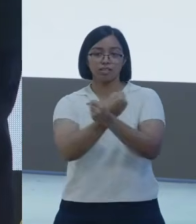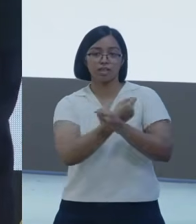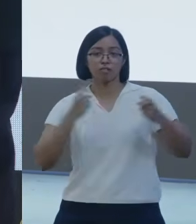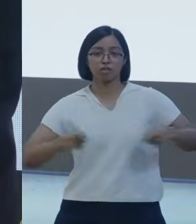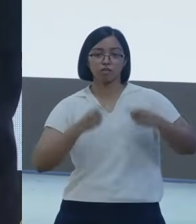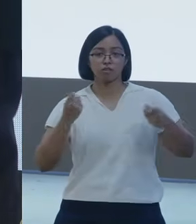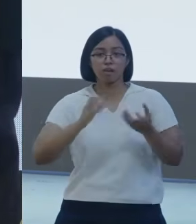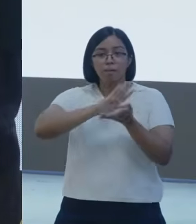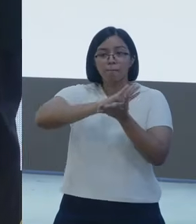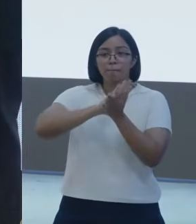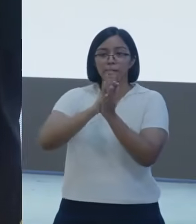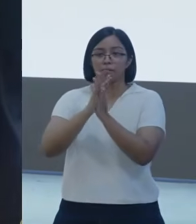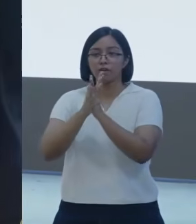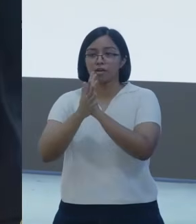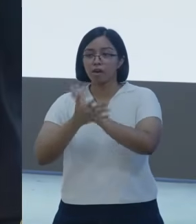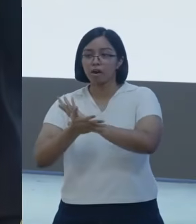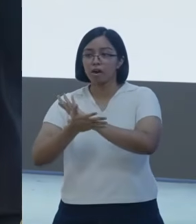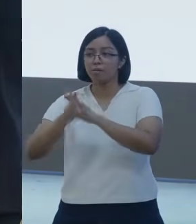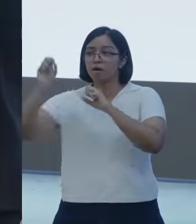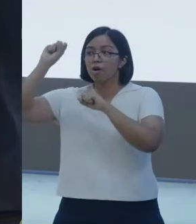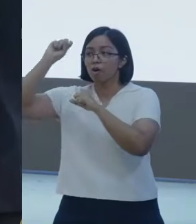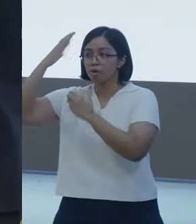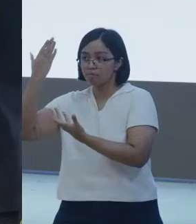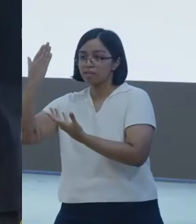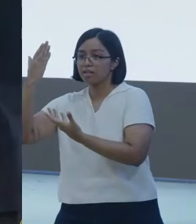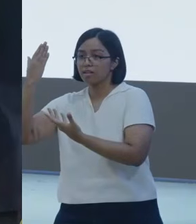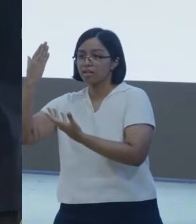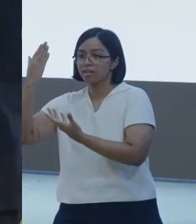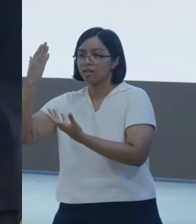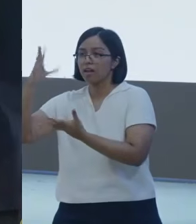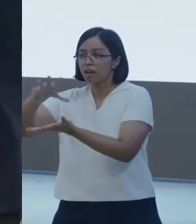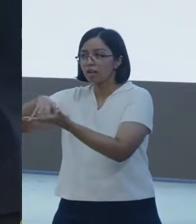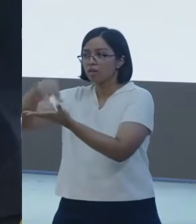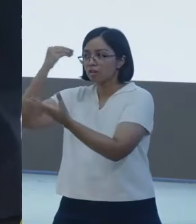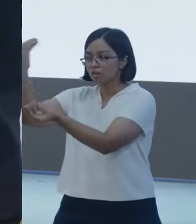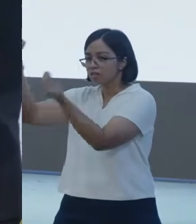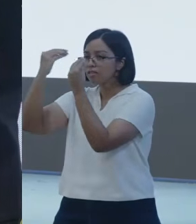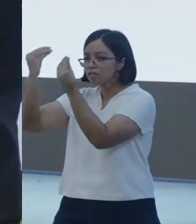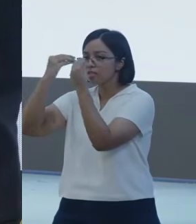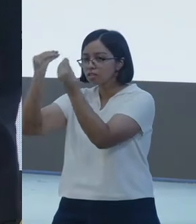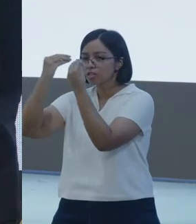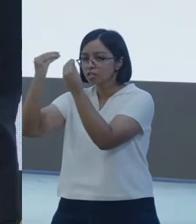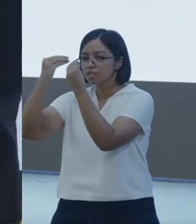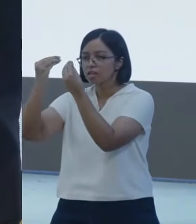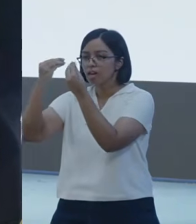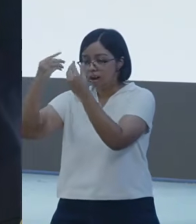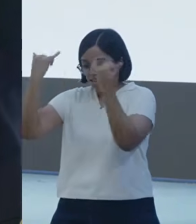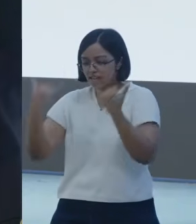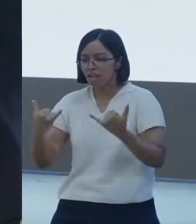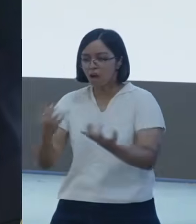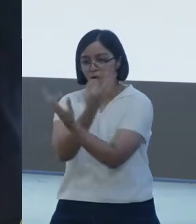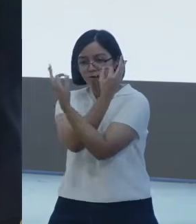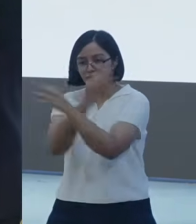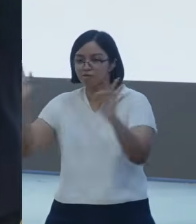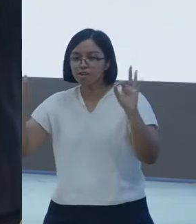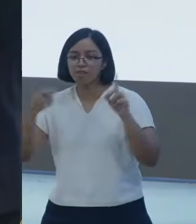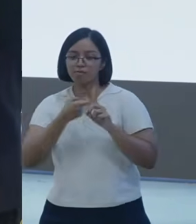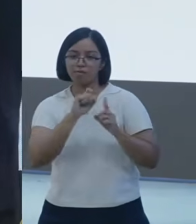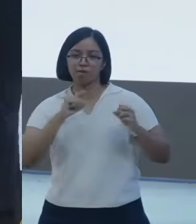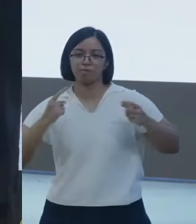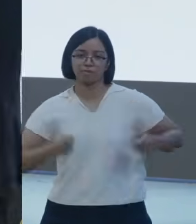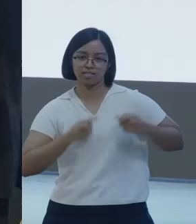from the heart to the standard of teaching to which you were committed. And having been set free from sin, have